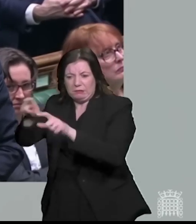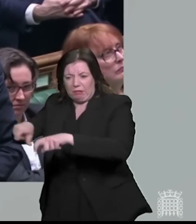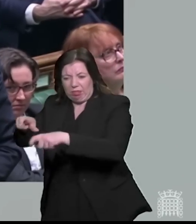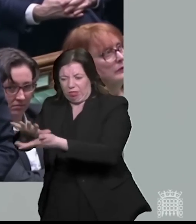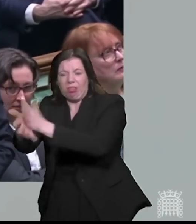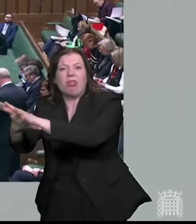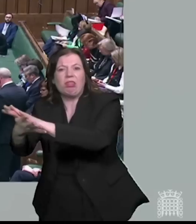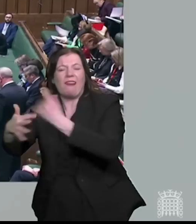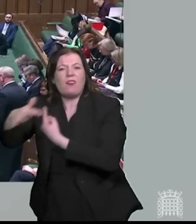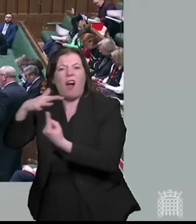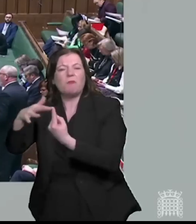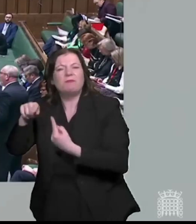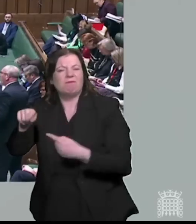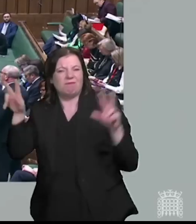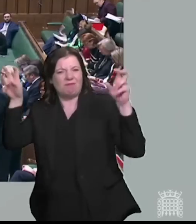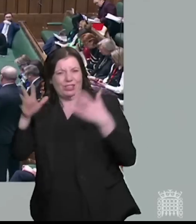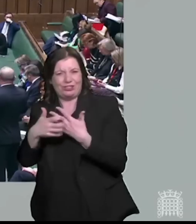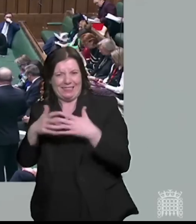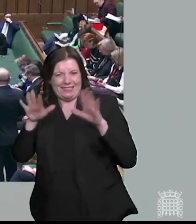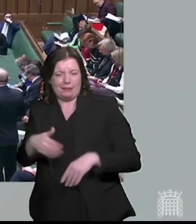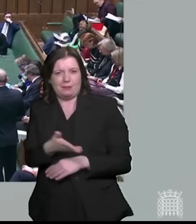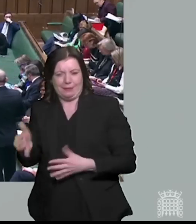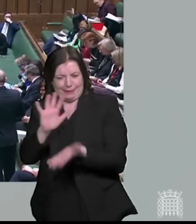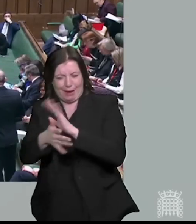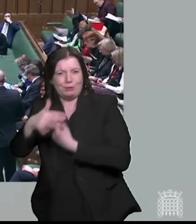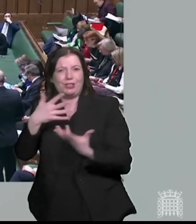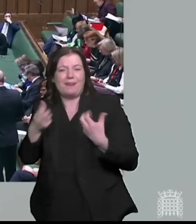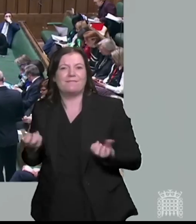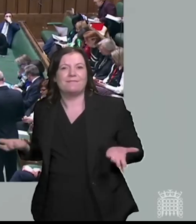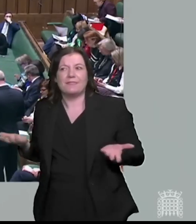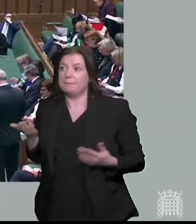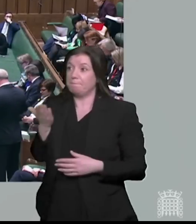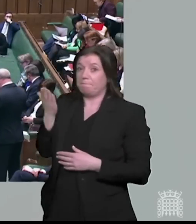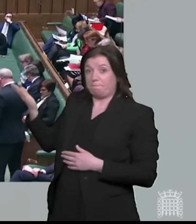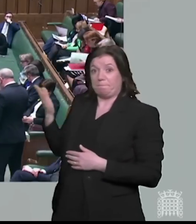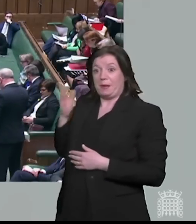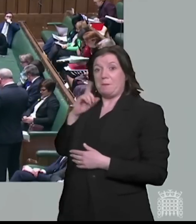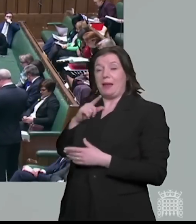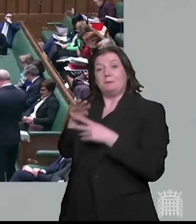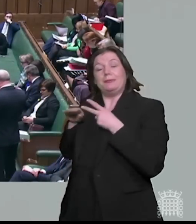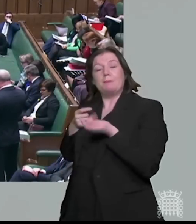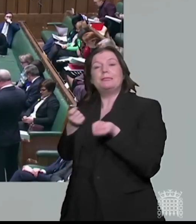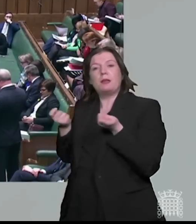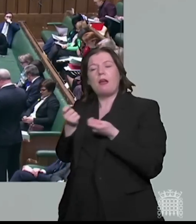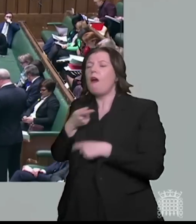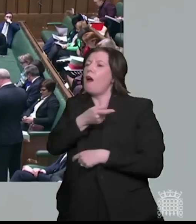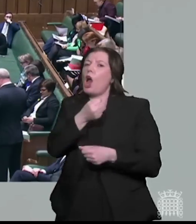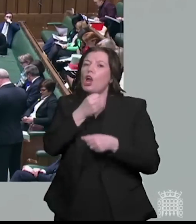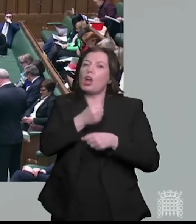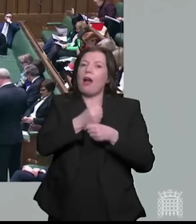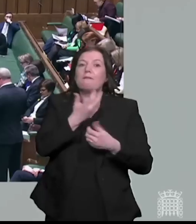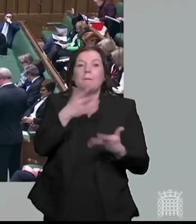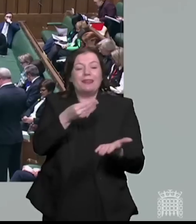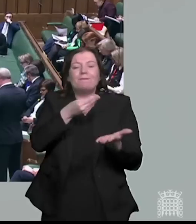not green. Now, you will recall, I'm sure, Madam Deputy Speaker, that the government introduced their new